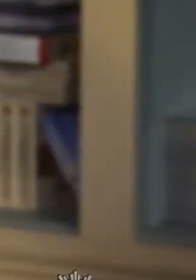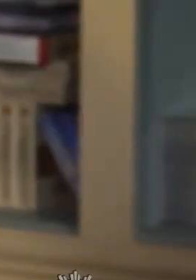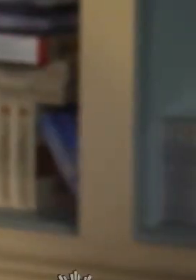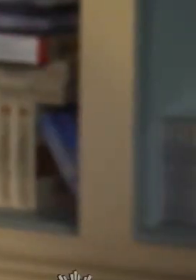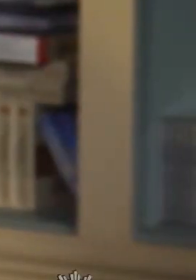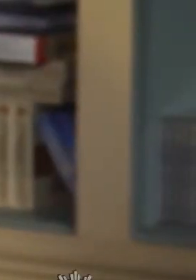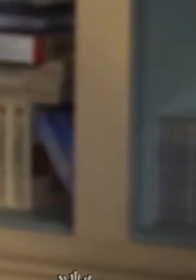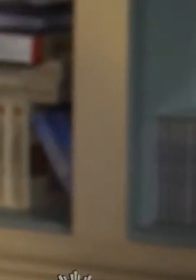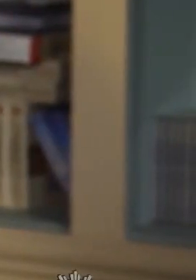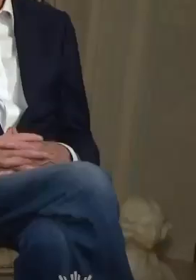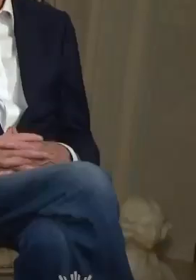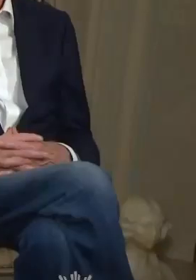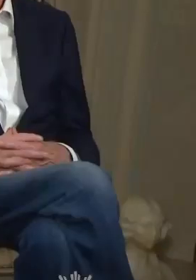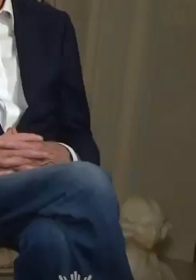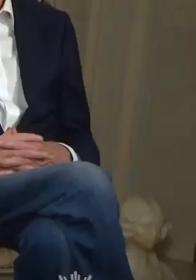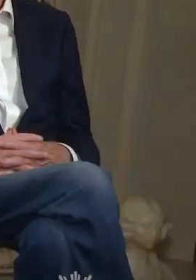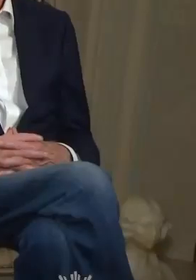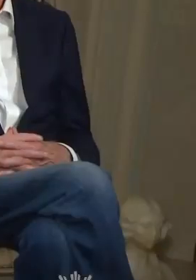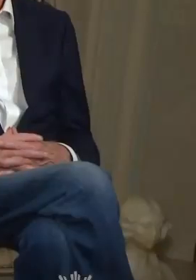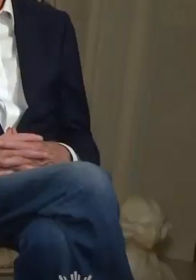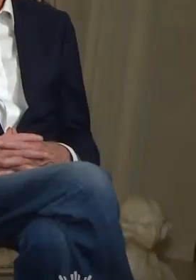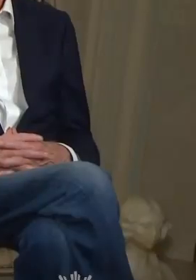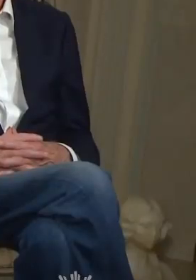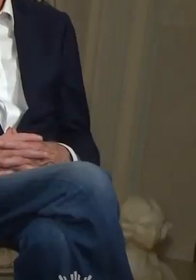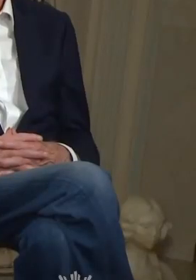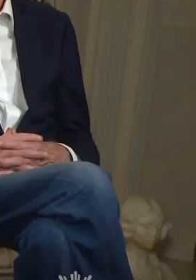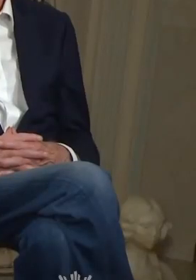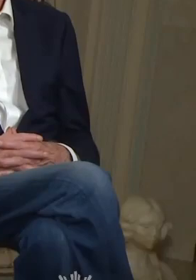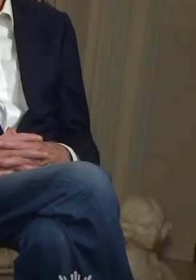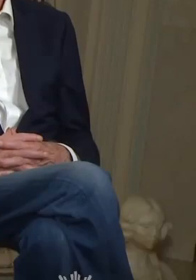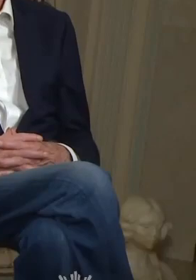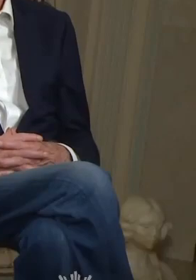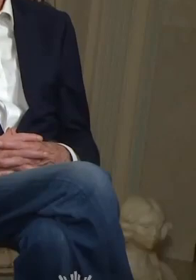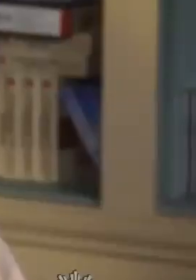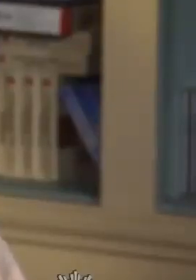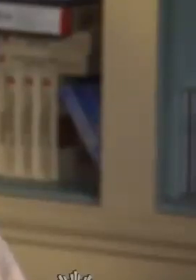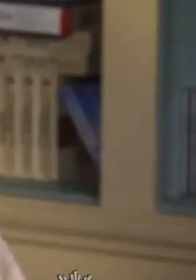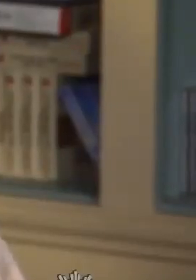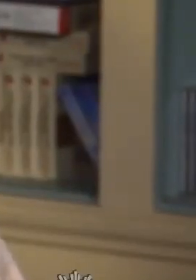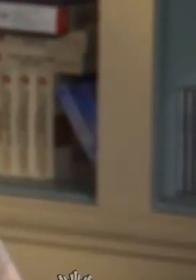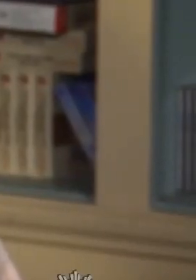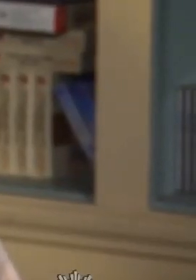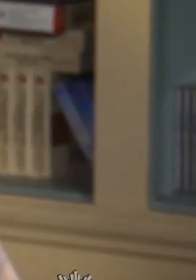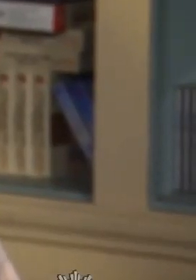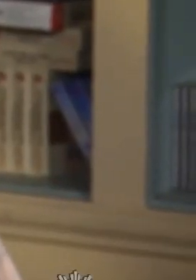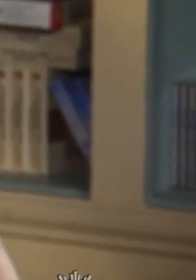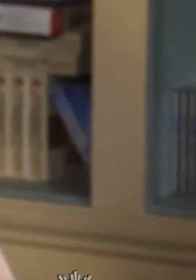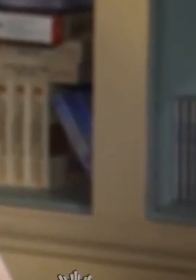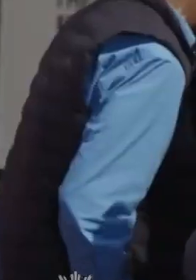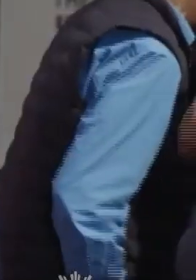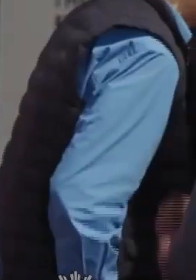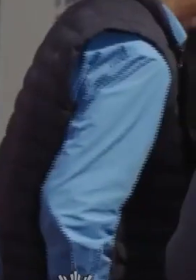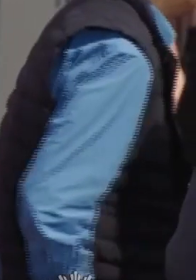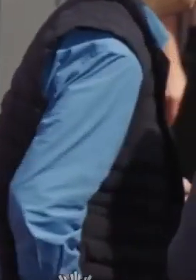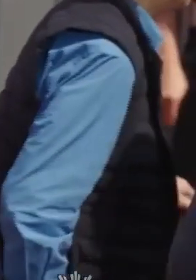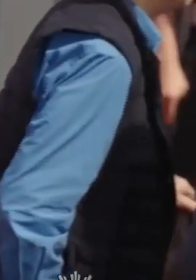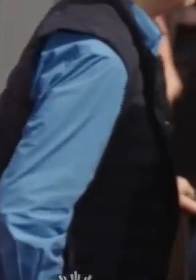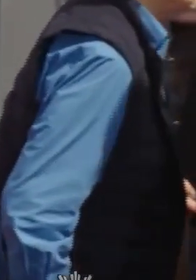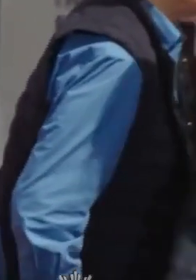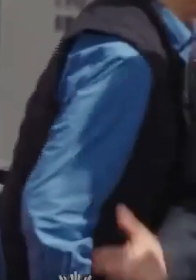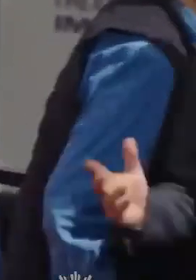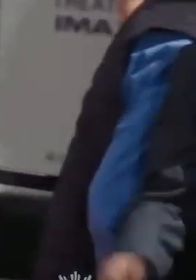about how I'd like to go. What a show this would be if I was talking to you. Carl Reiner, who